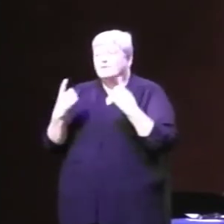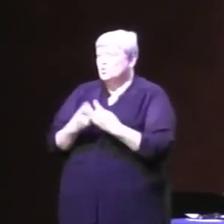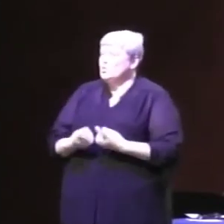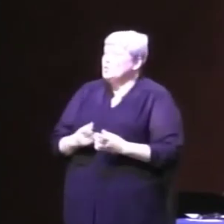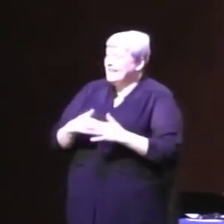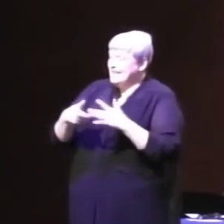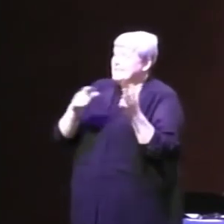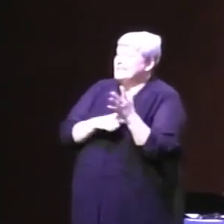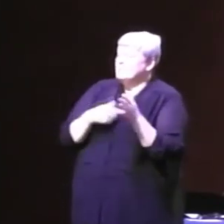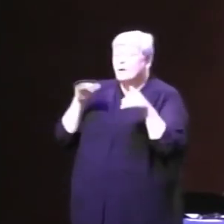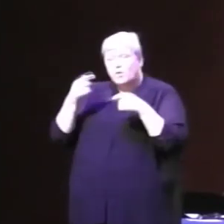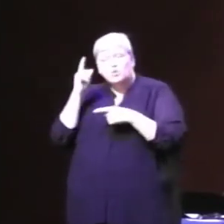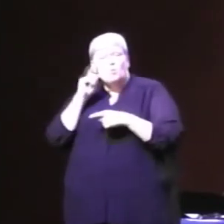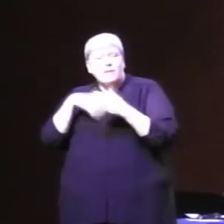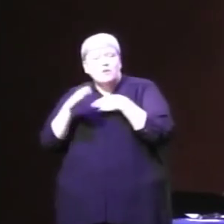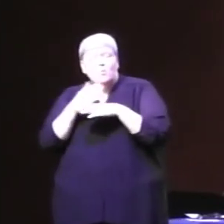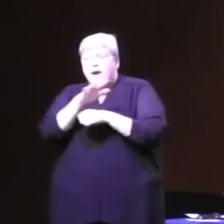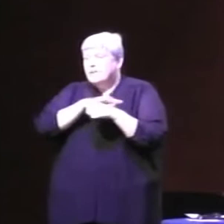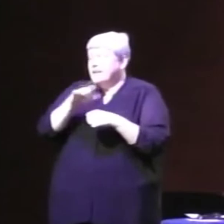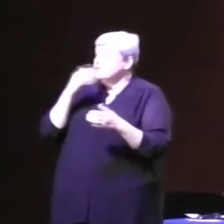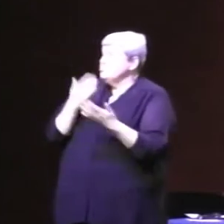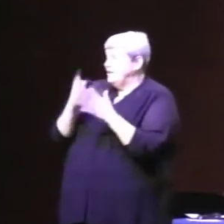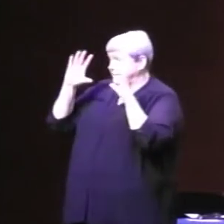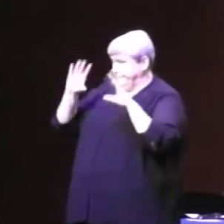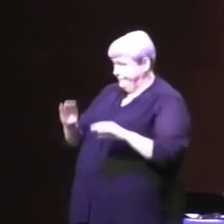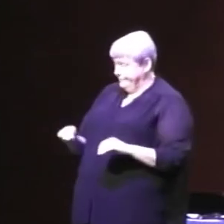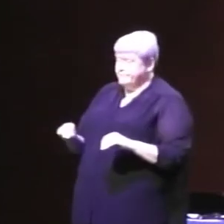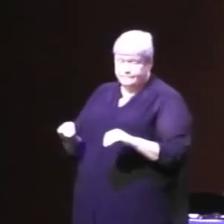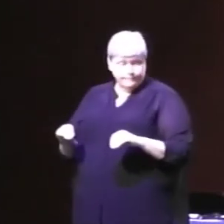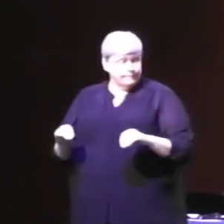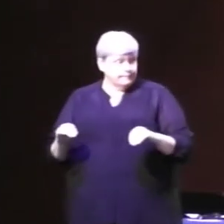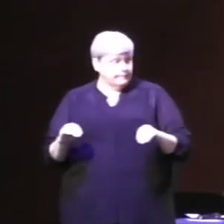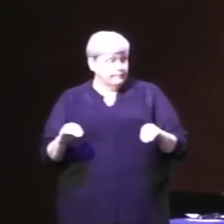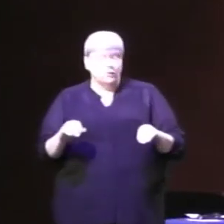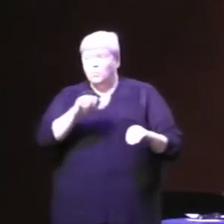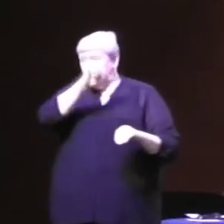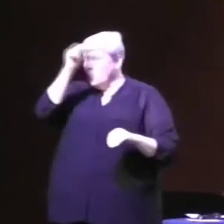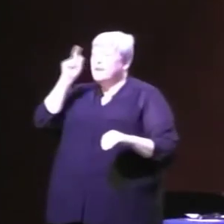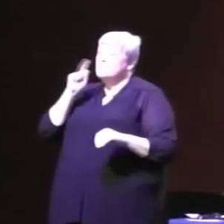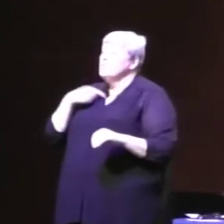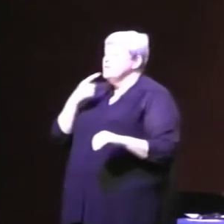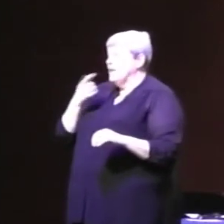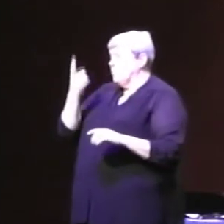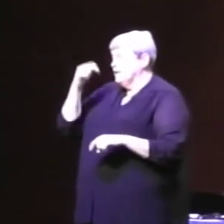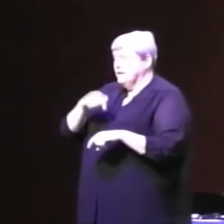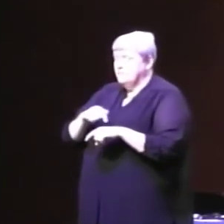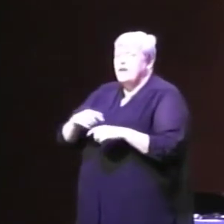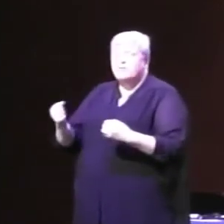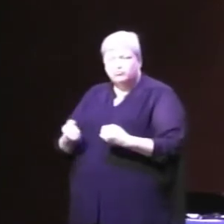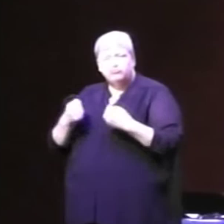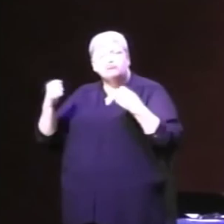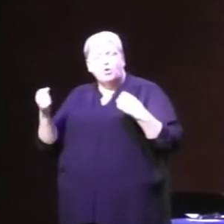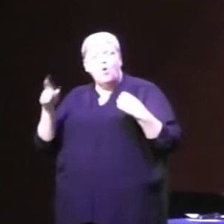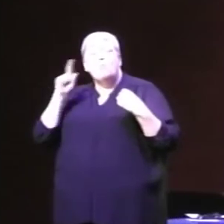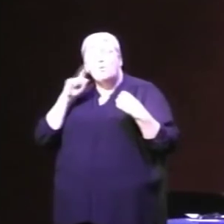on women in the workplace. So in conclusion, a wise woman once said that a strong woman is a